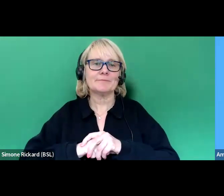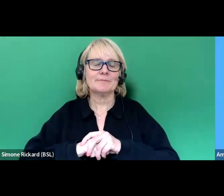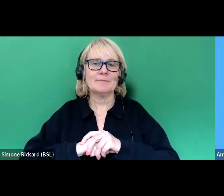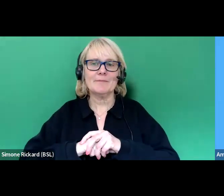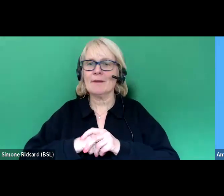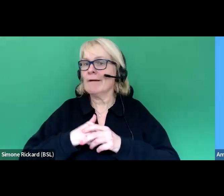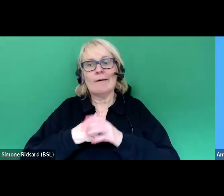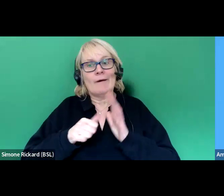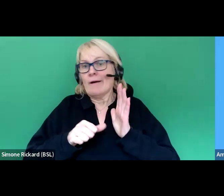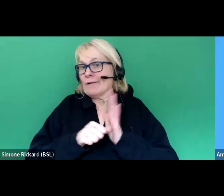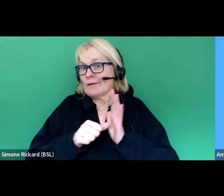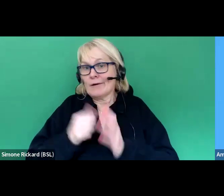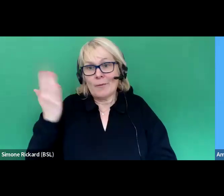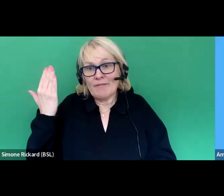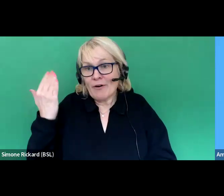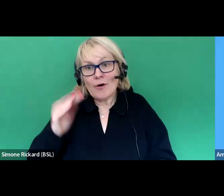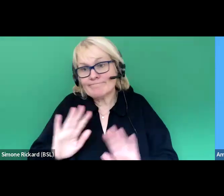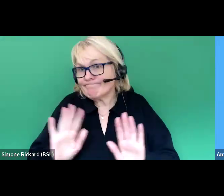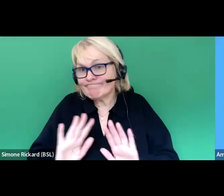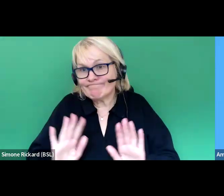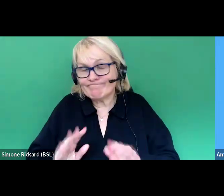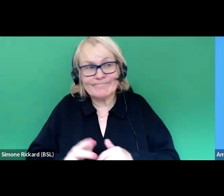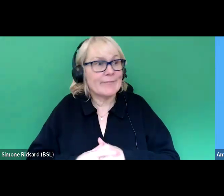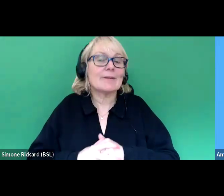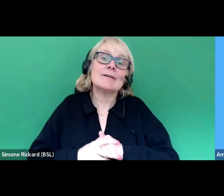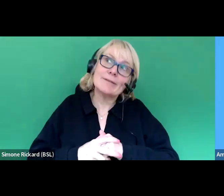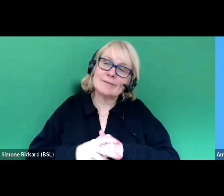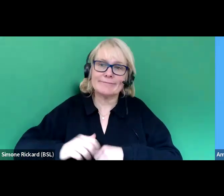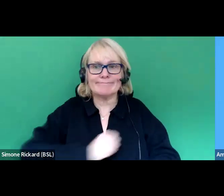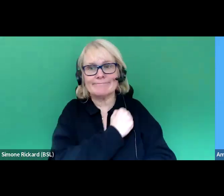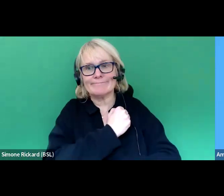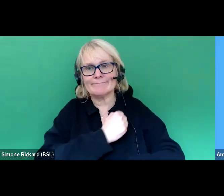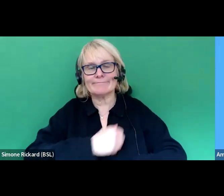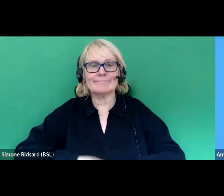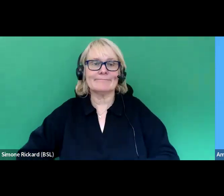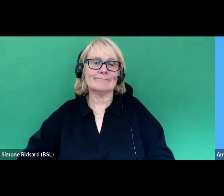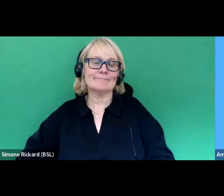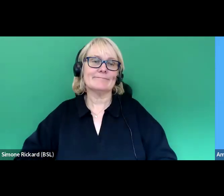Not had this issue before. It's always the way, isn't it? Yeah.